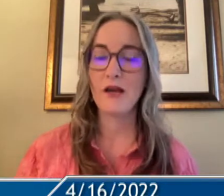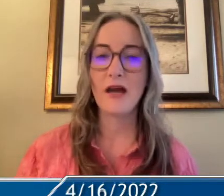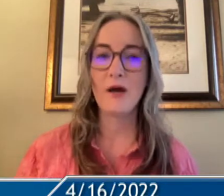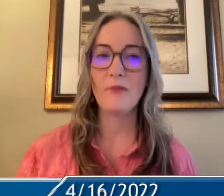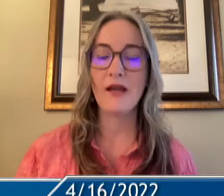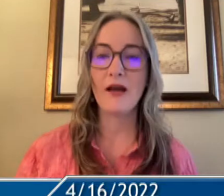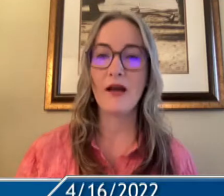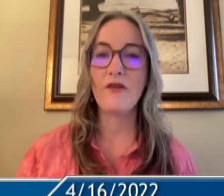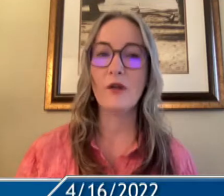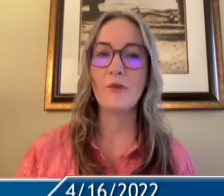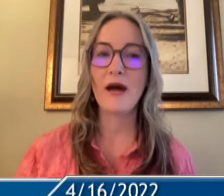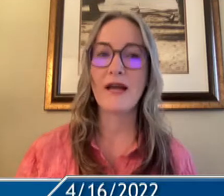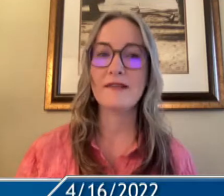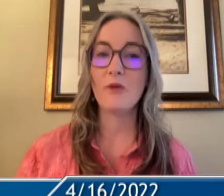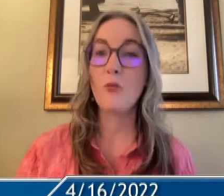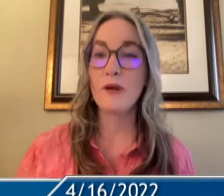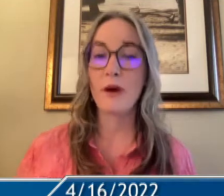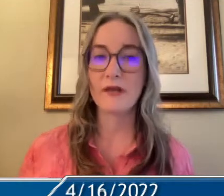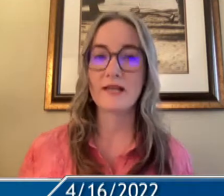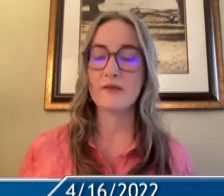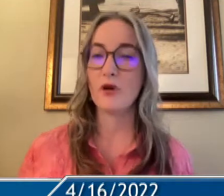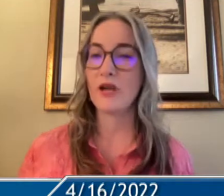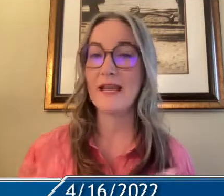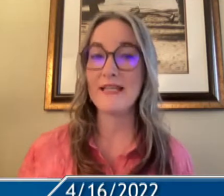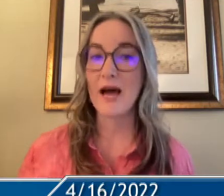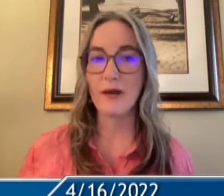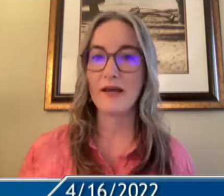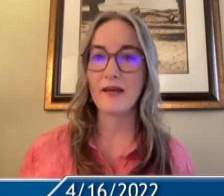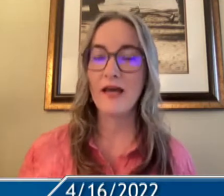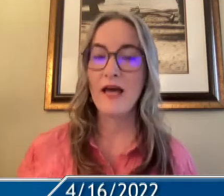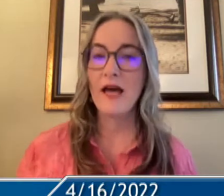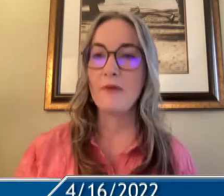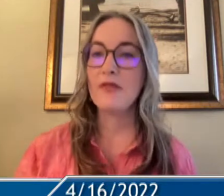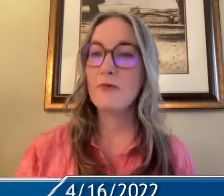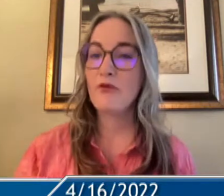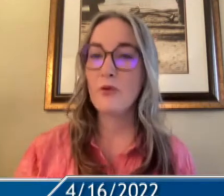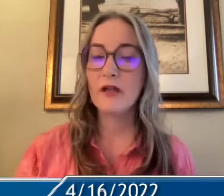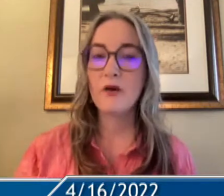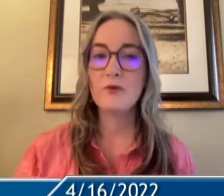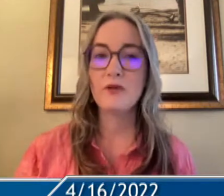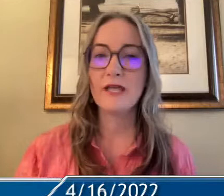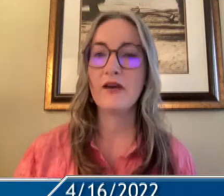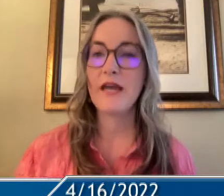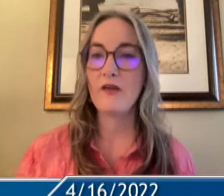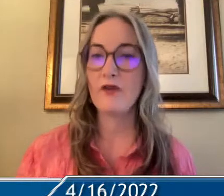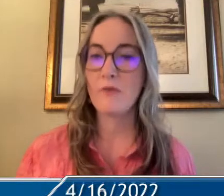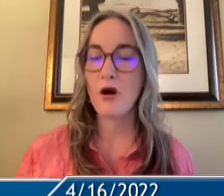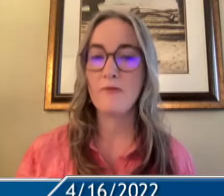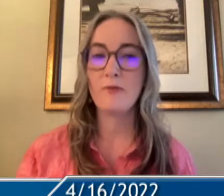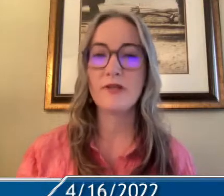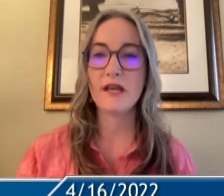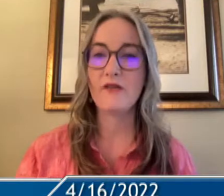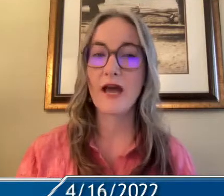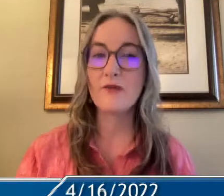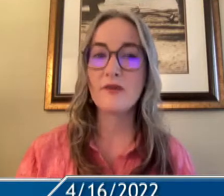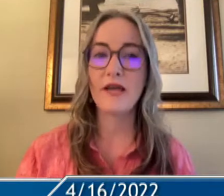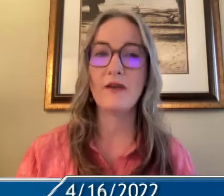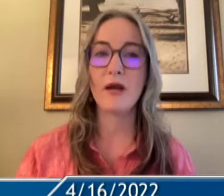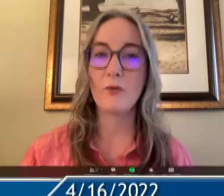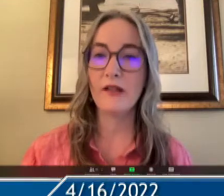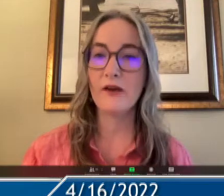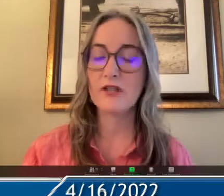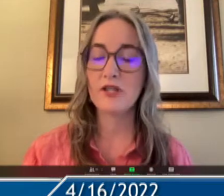testimony, followed by some open public testimony on any topic. Then before we close, we'll hear again from our members of council